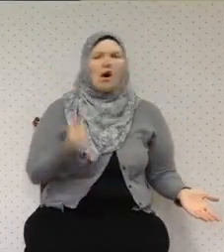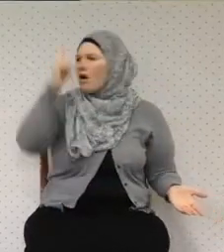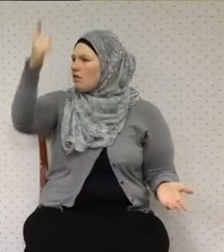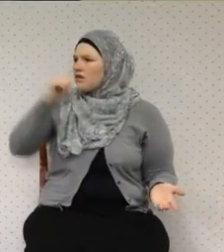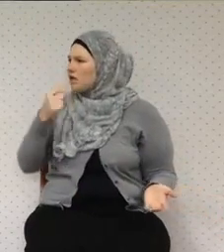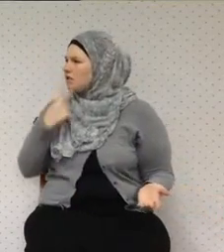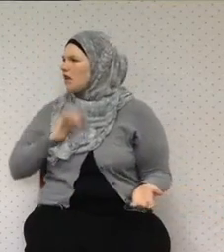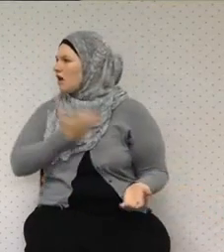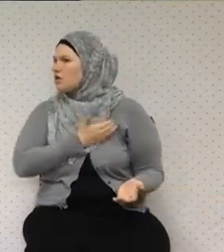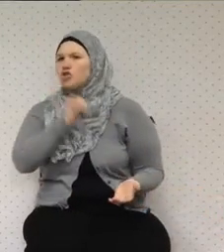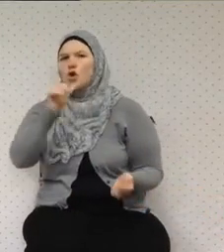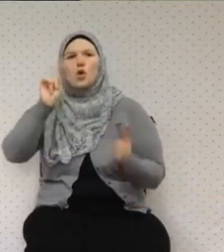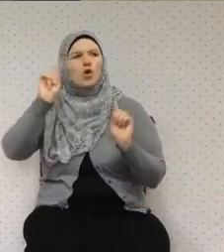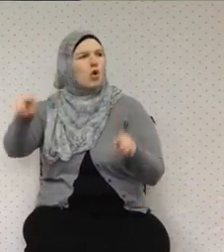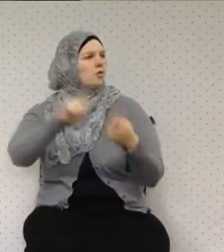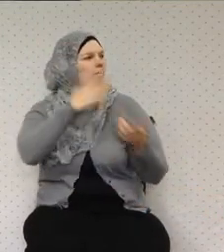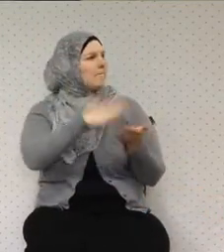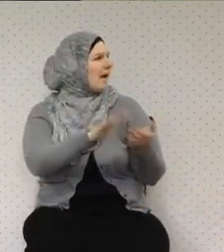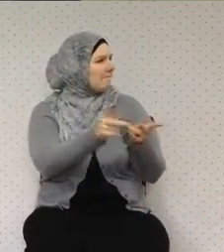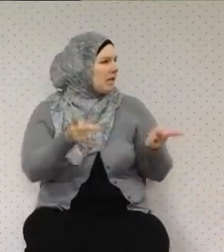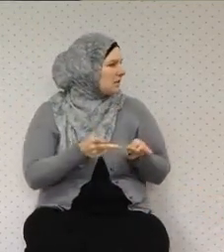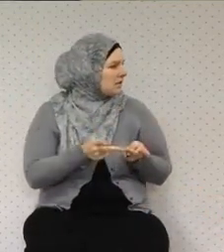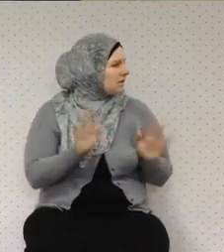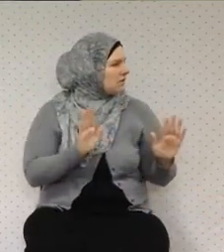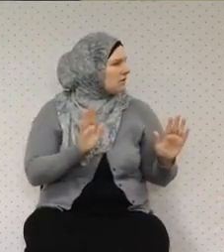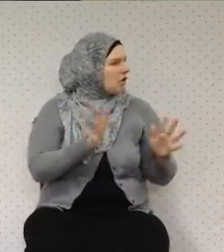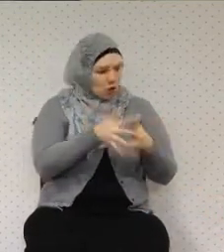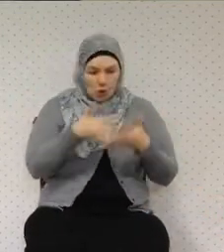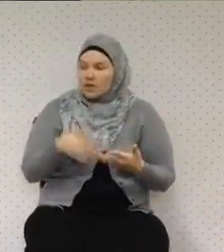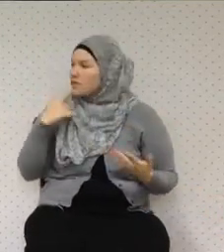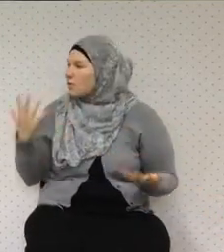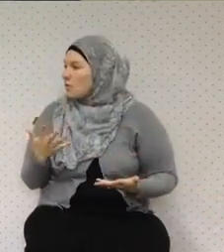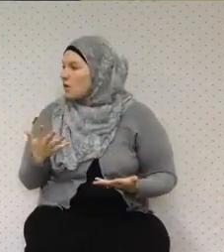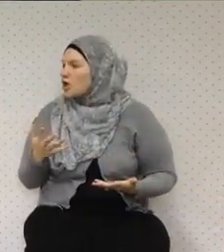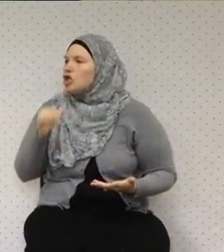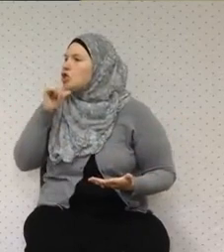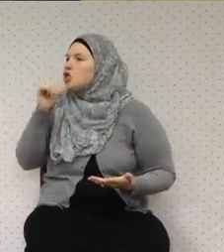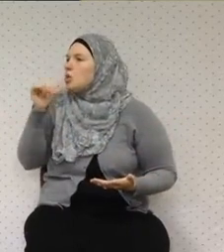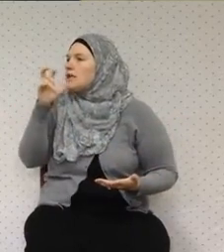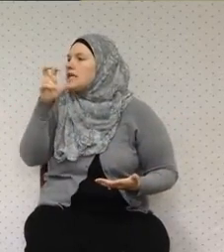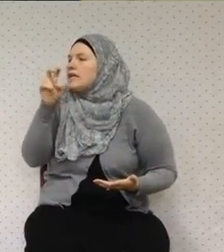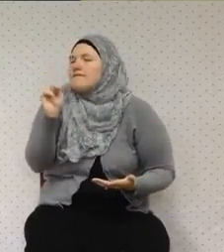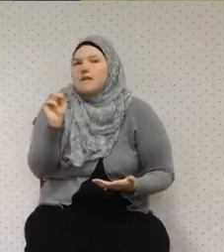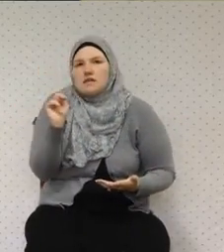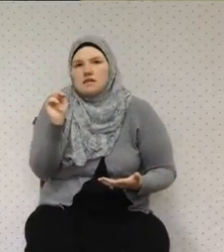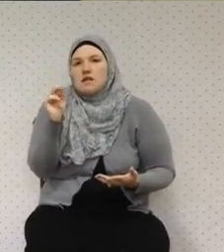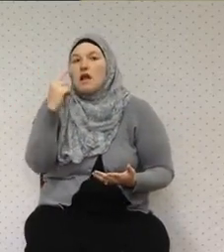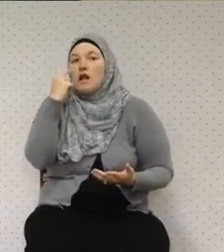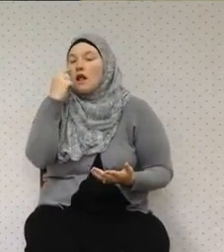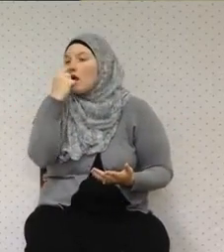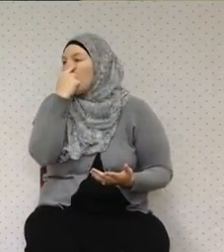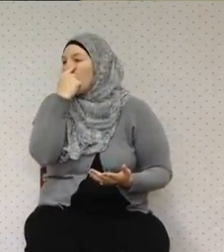Allah is not telling us, don't go to bad places. No, the Quran is saying, don't even turn